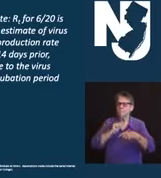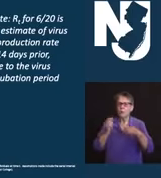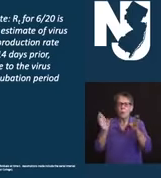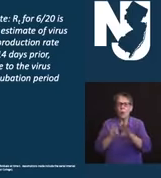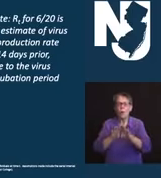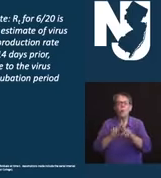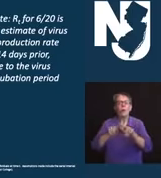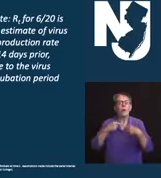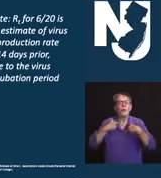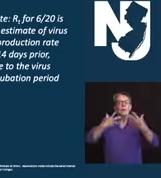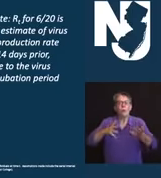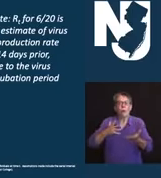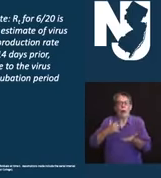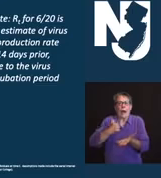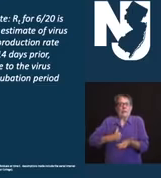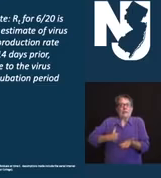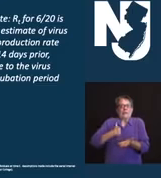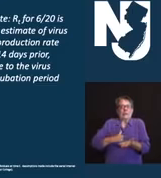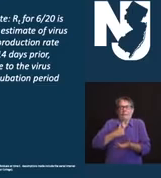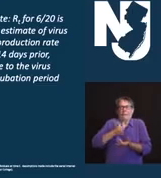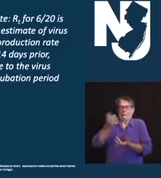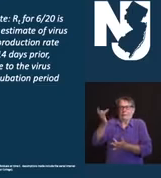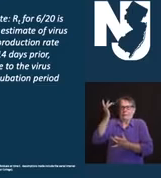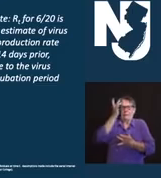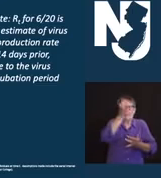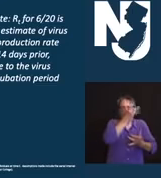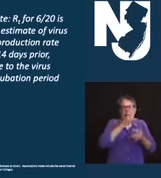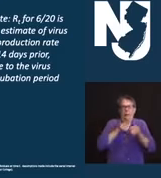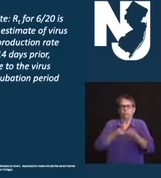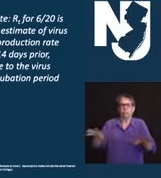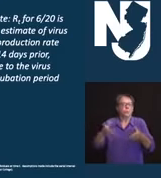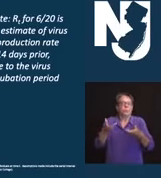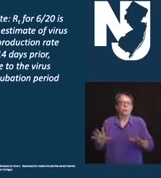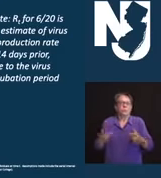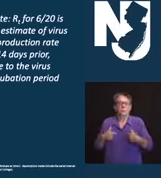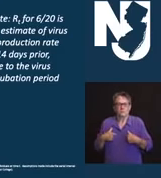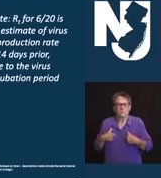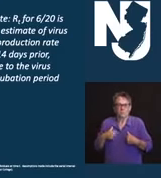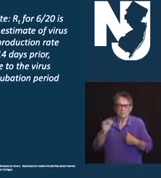The second piece of tough love is you could not help but look at, and Pat